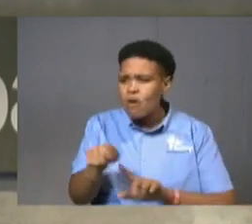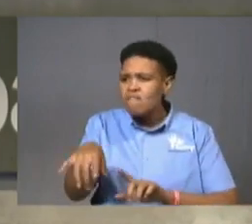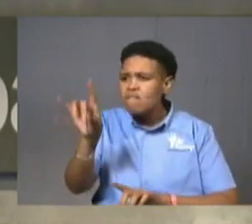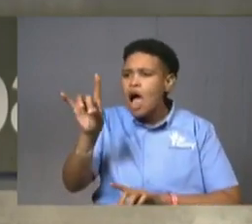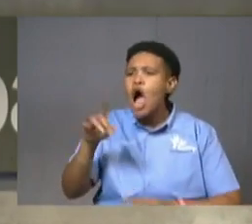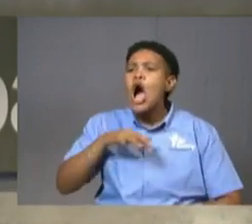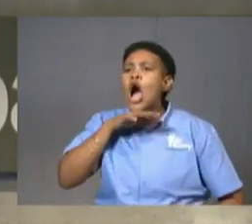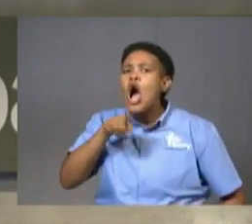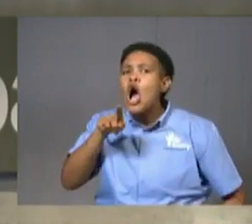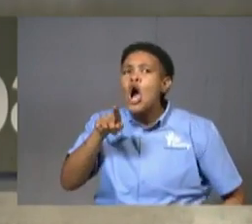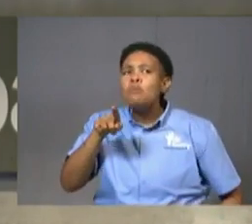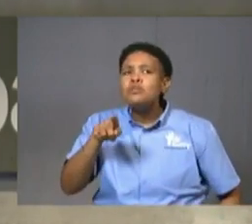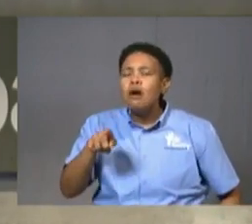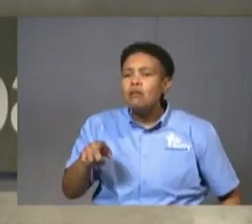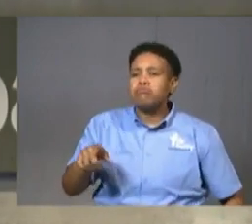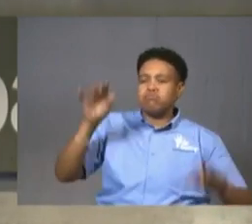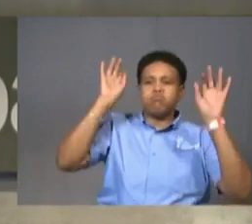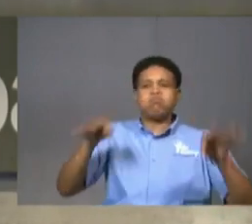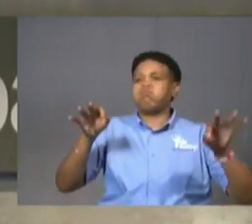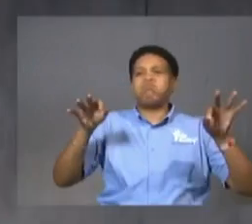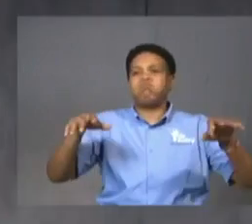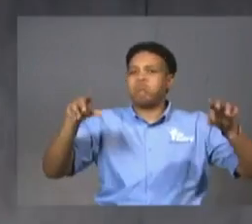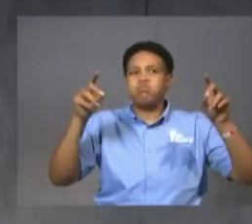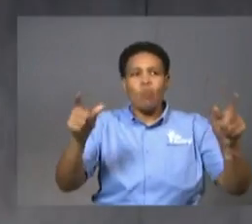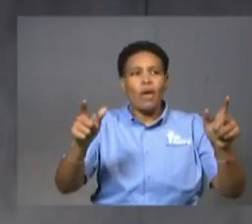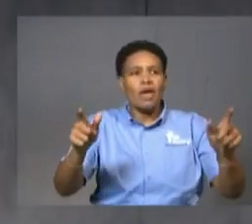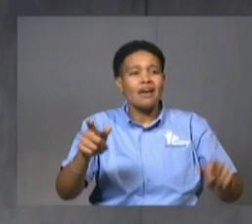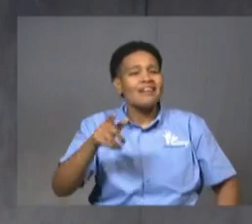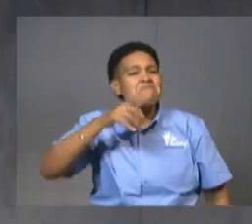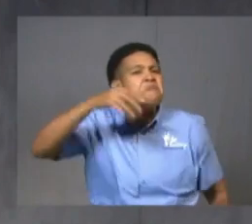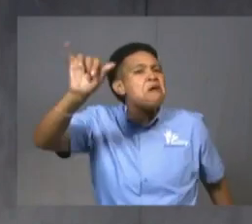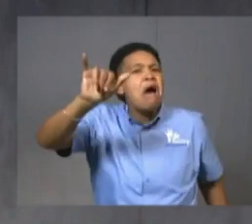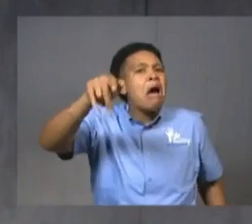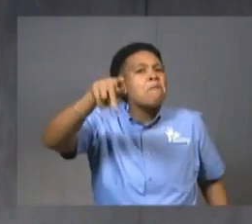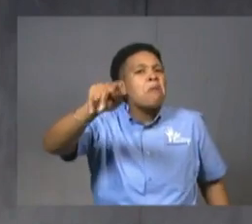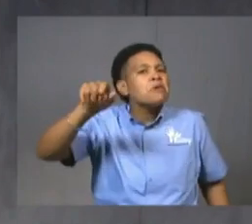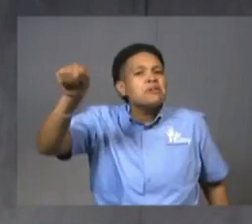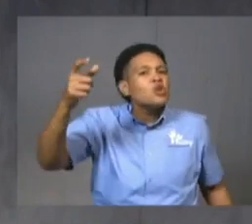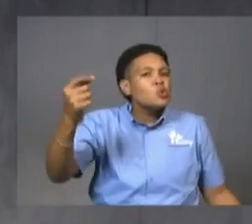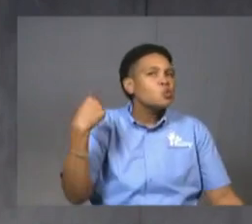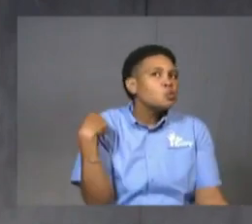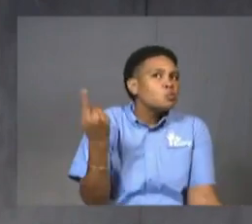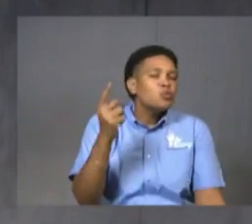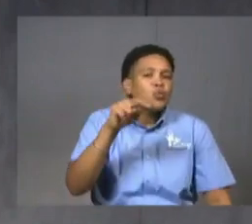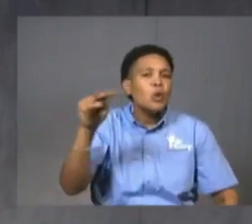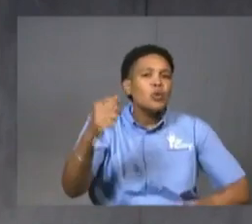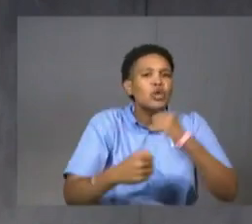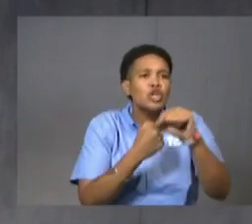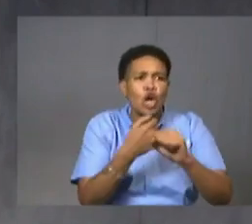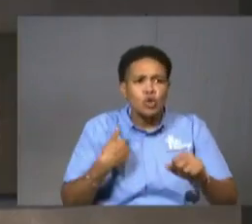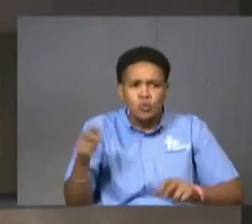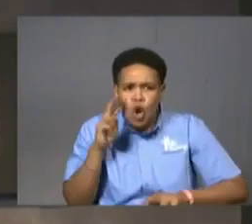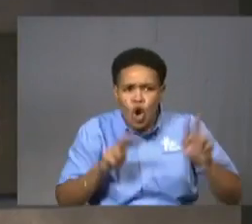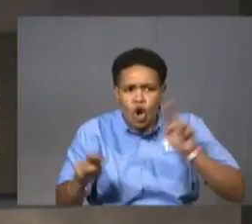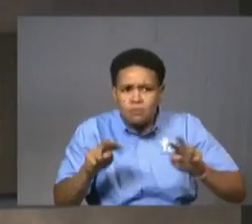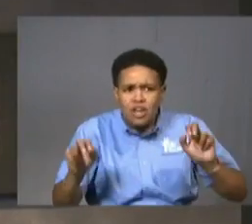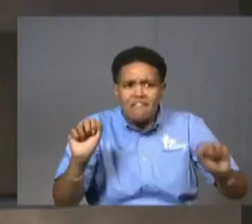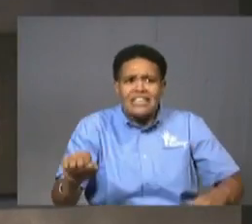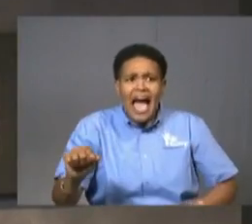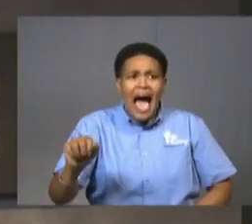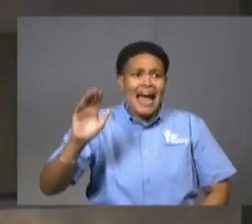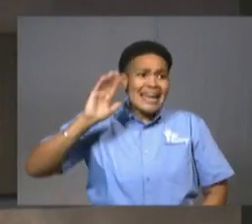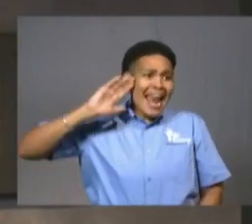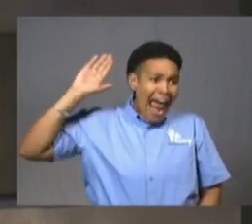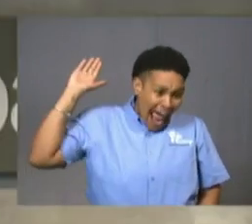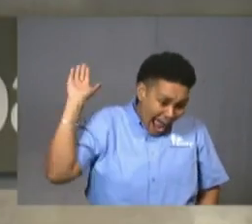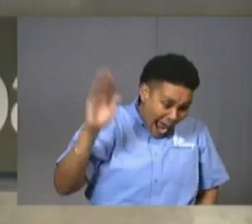arisen, unlike what the PNP has done in the 22 years that we can observe.